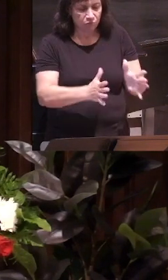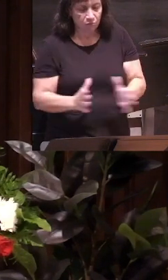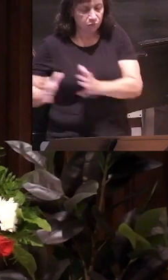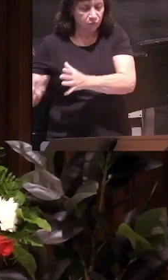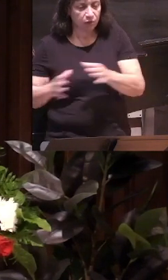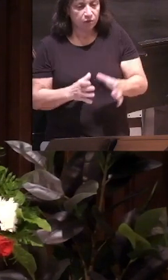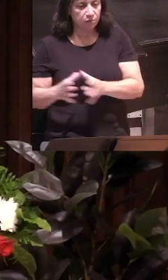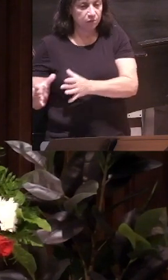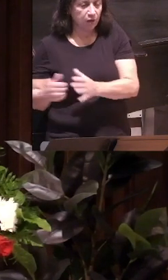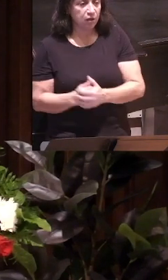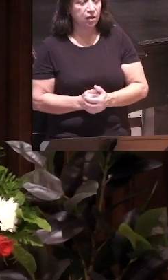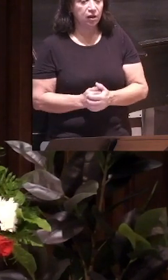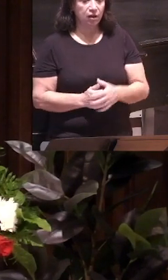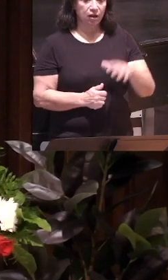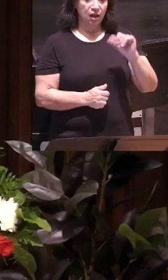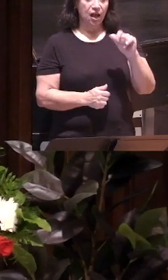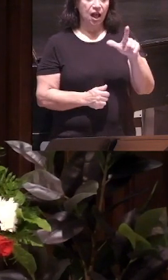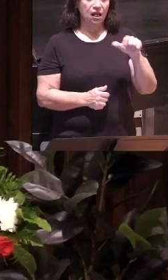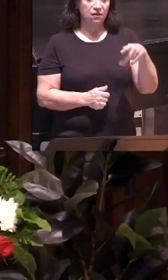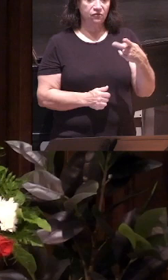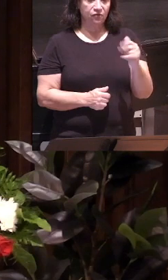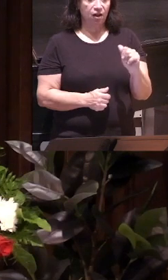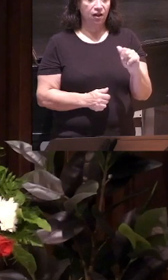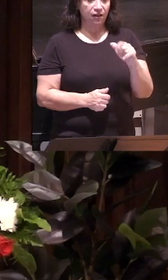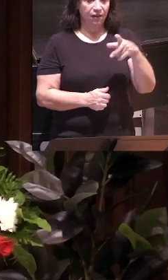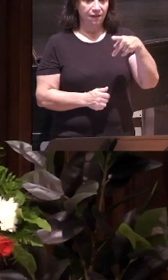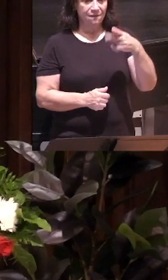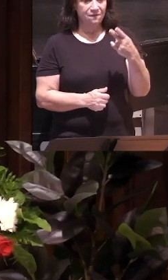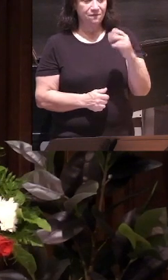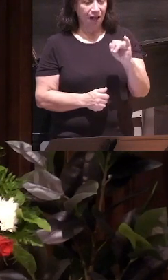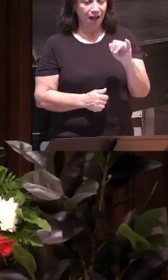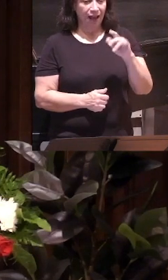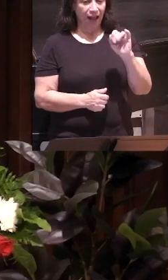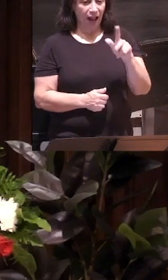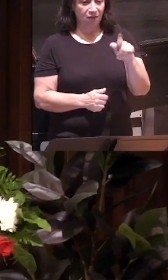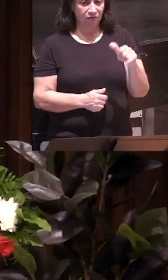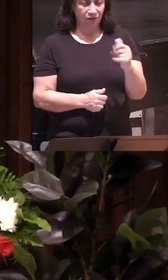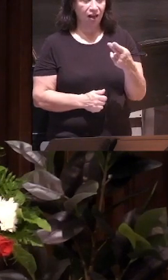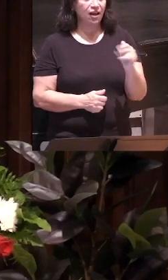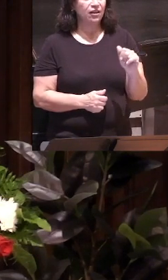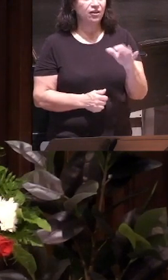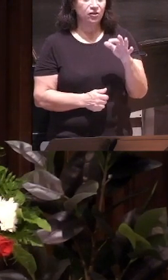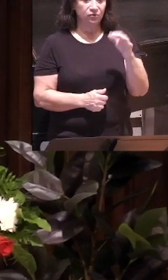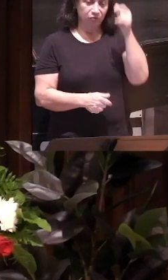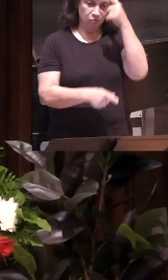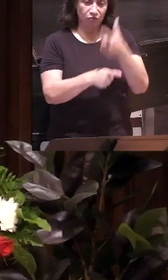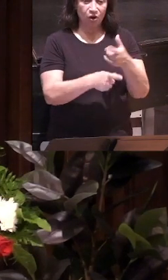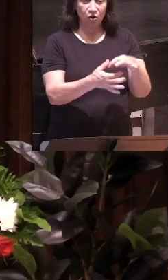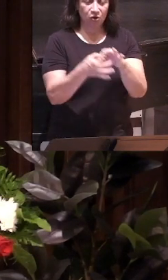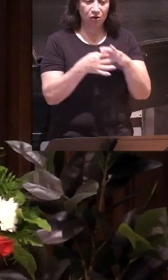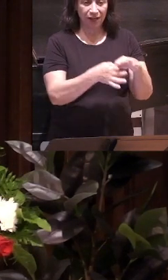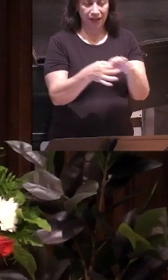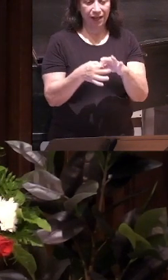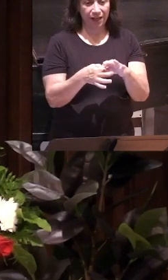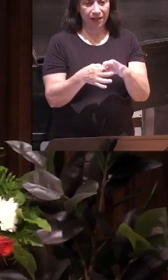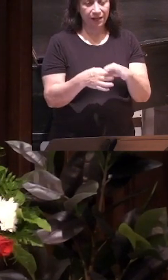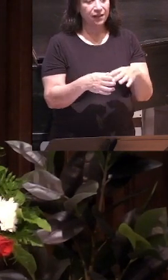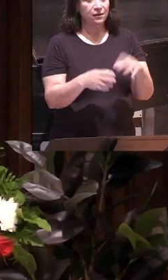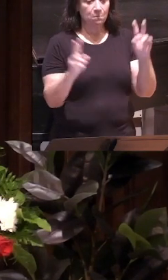Now, our Alpha Phi Alpha fraternity's motto is, first of all, servants of